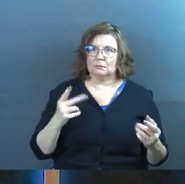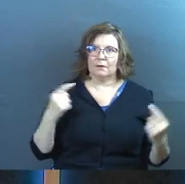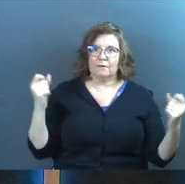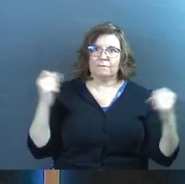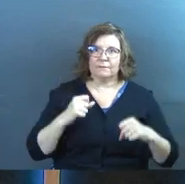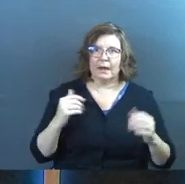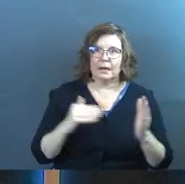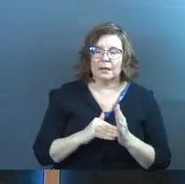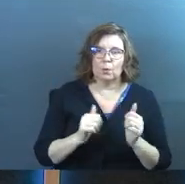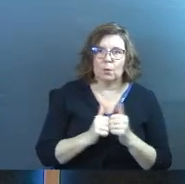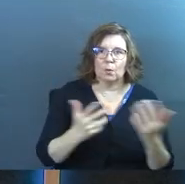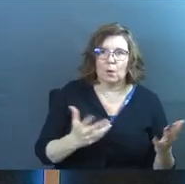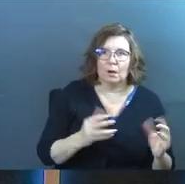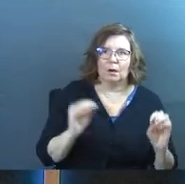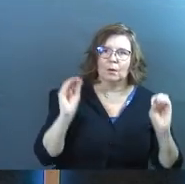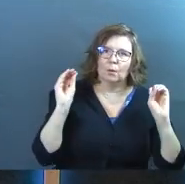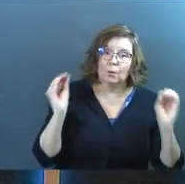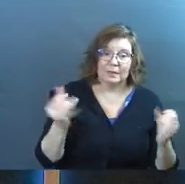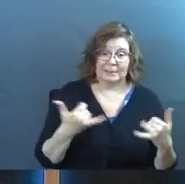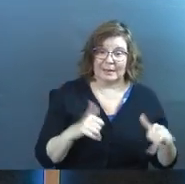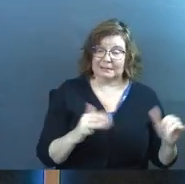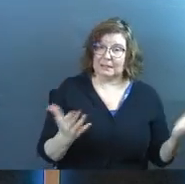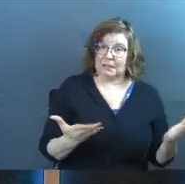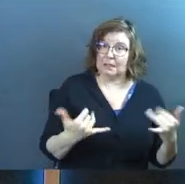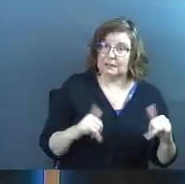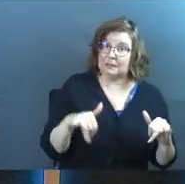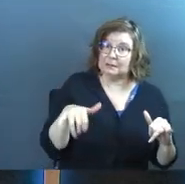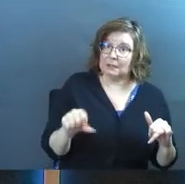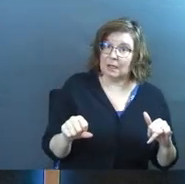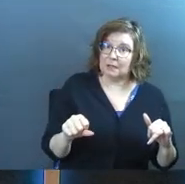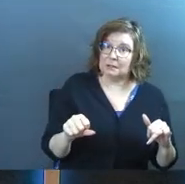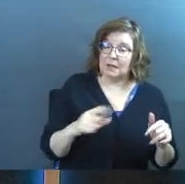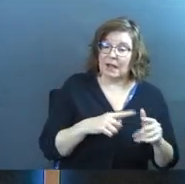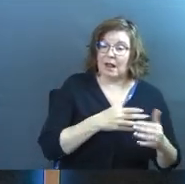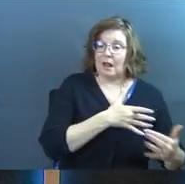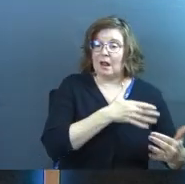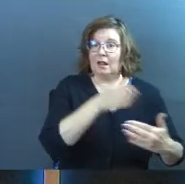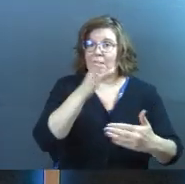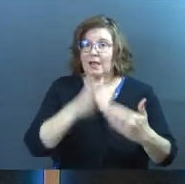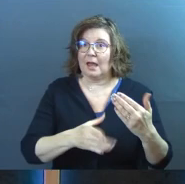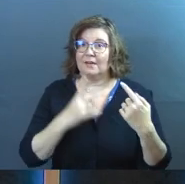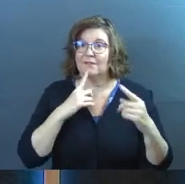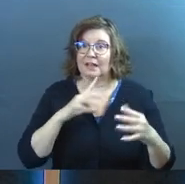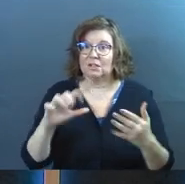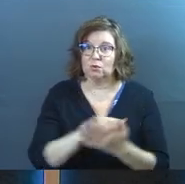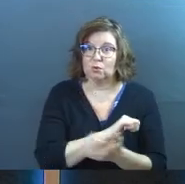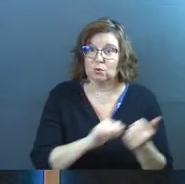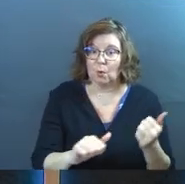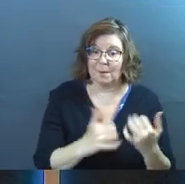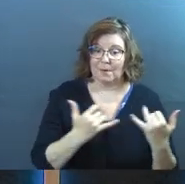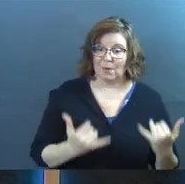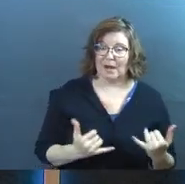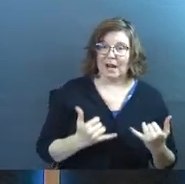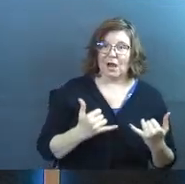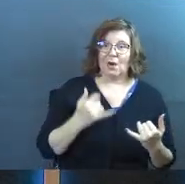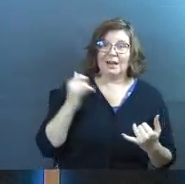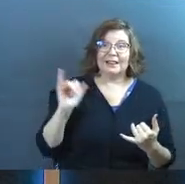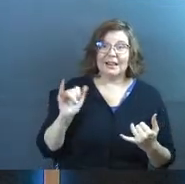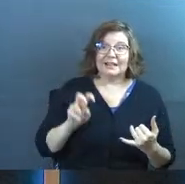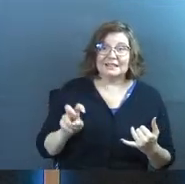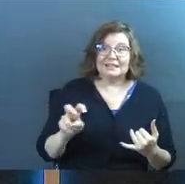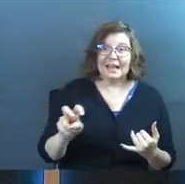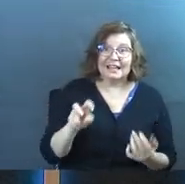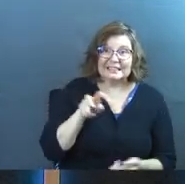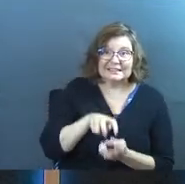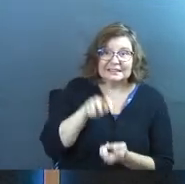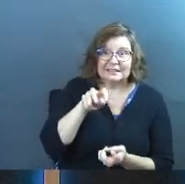himself might still exist until the end when he is finally destroyed, but he has no teeth. The old serpent has